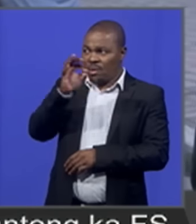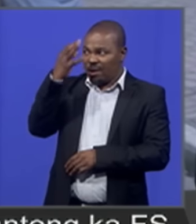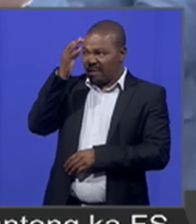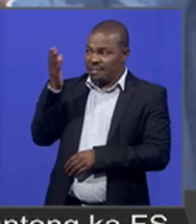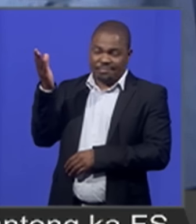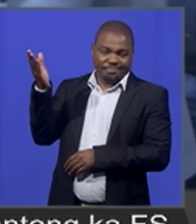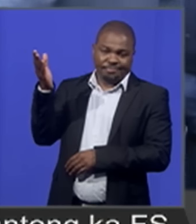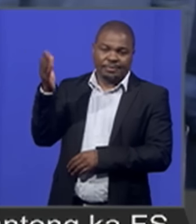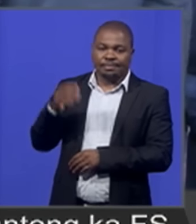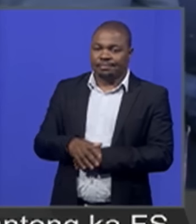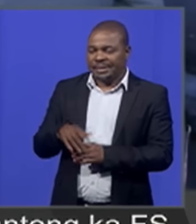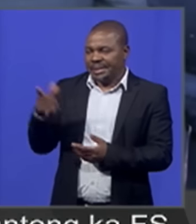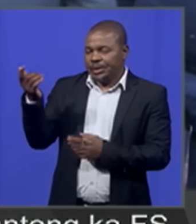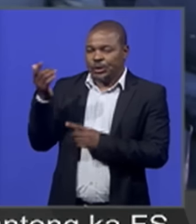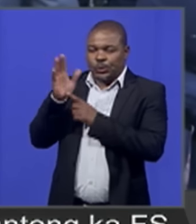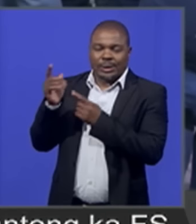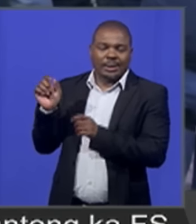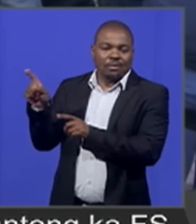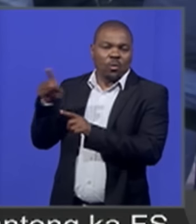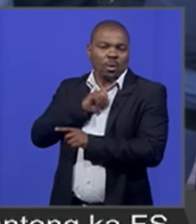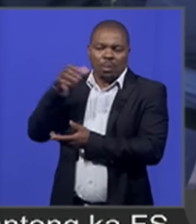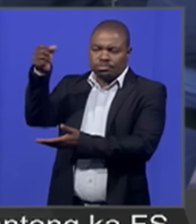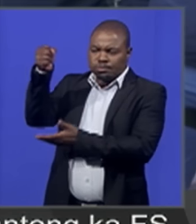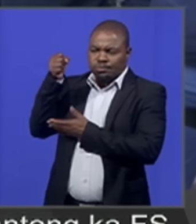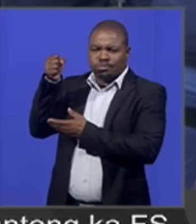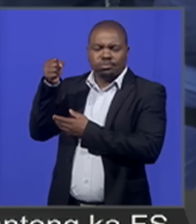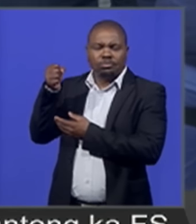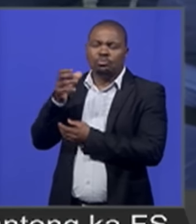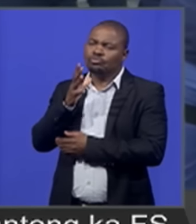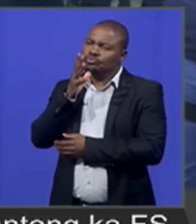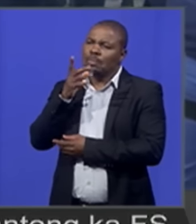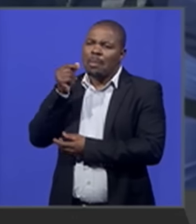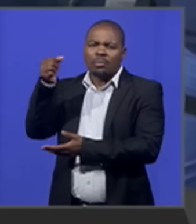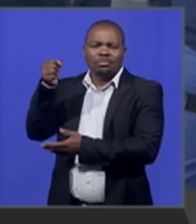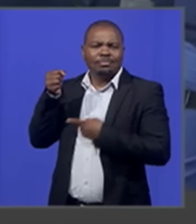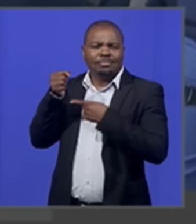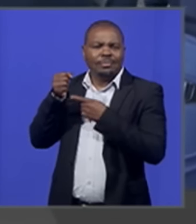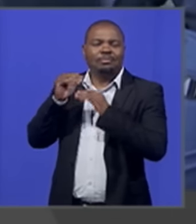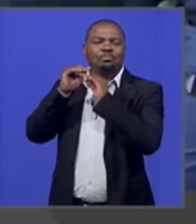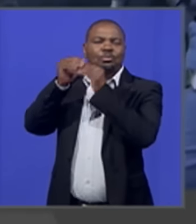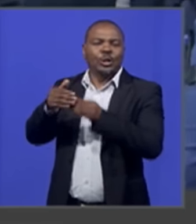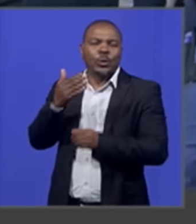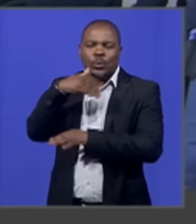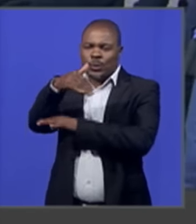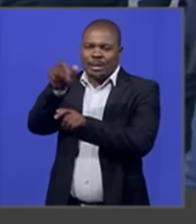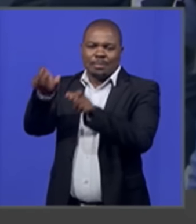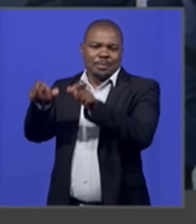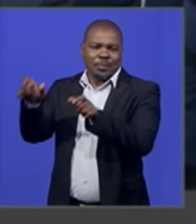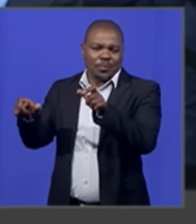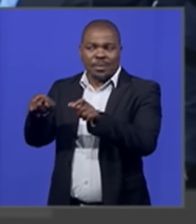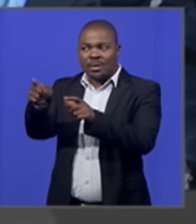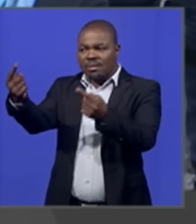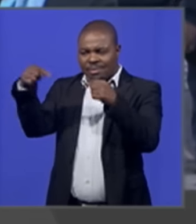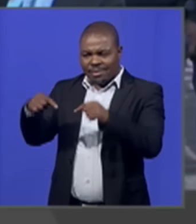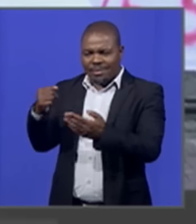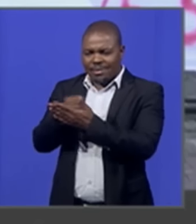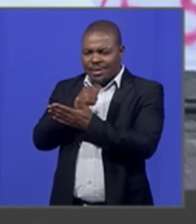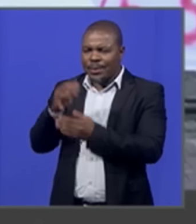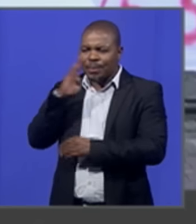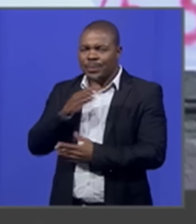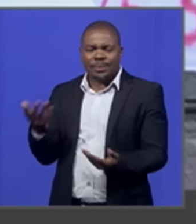bontshitse se tota e leng sone ka go abela madi a mantsi thata mo go seareng ke go sireletsa baditšhaba ba ba senang makwalo a